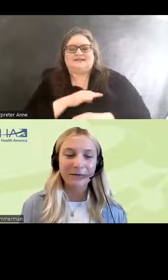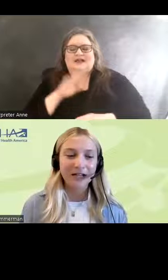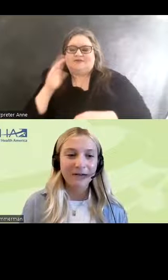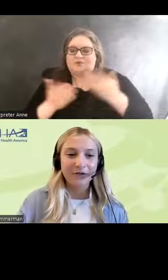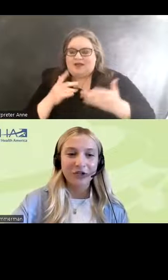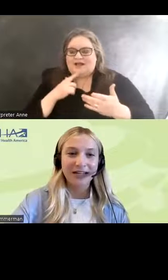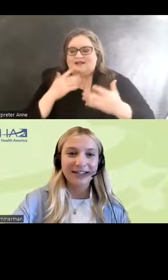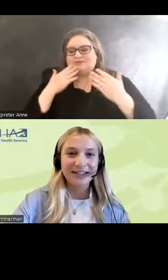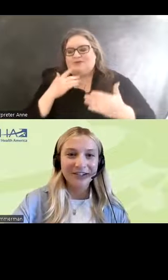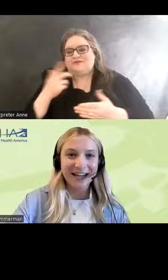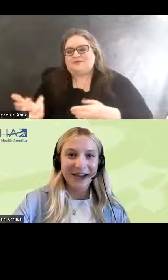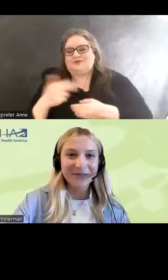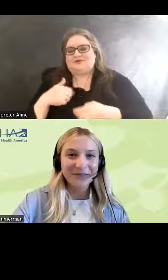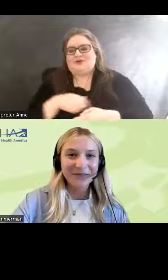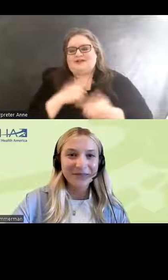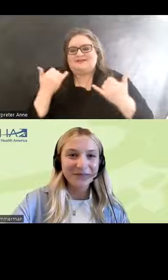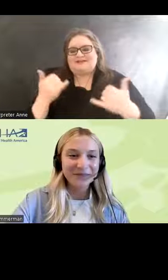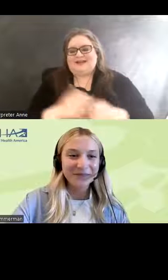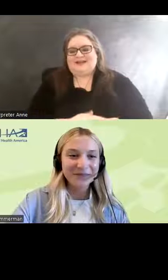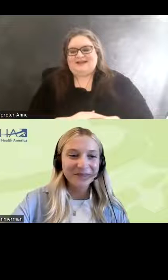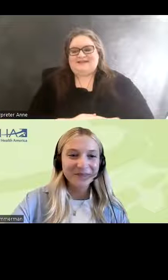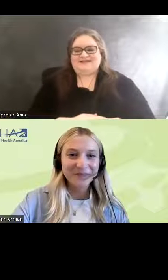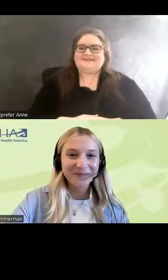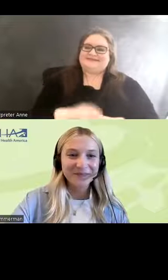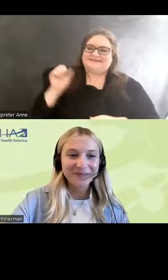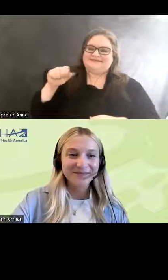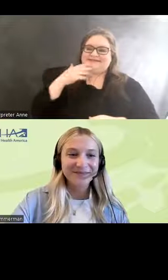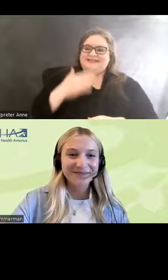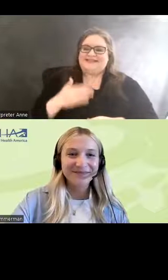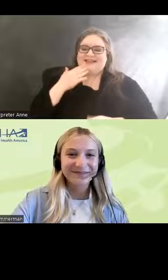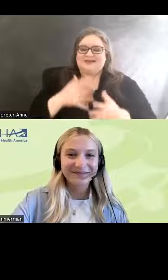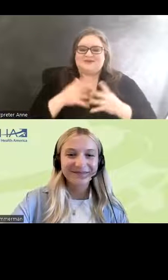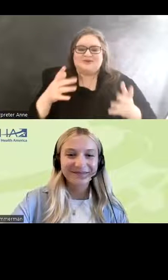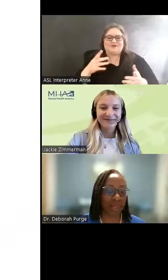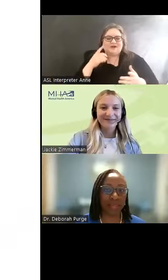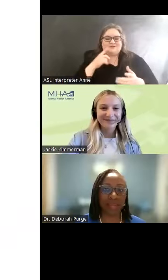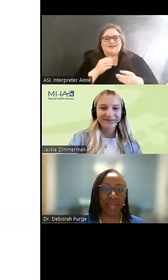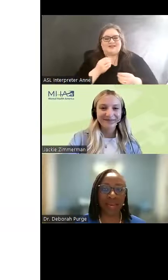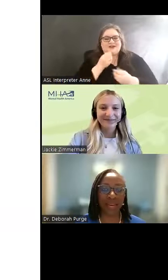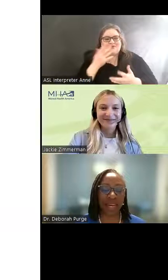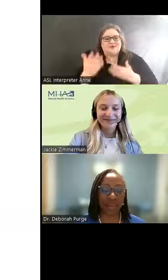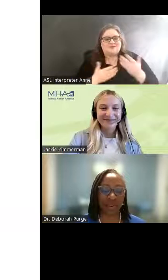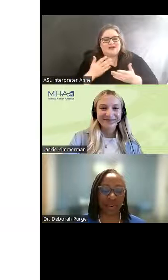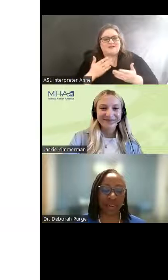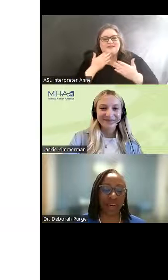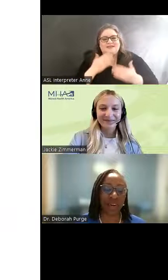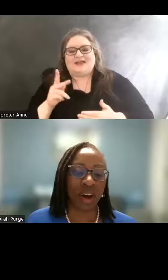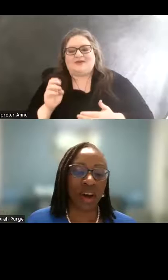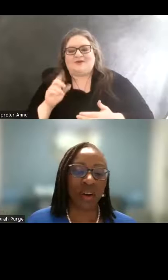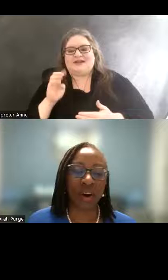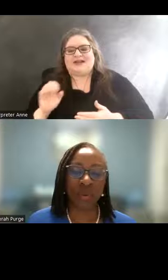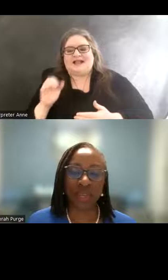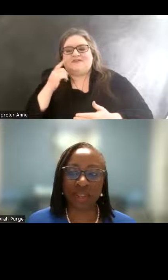so grateful to have you joining us here today. Yes, thank you so much, Jackie, for that warm welcome. And thank you, Kelly, for